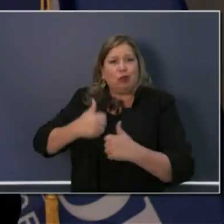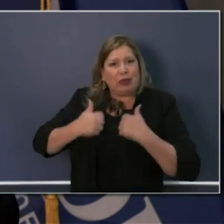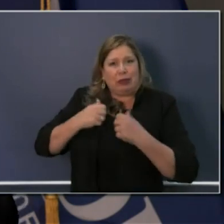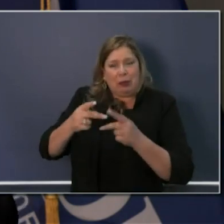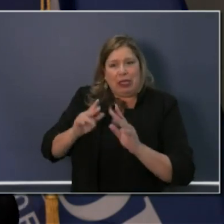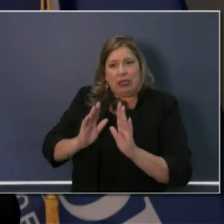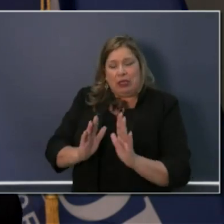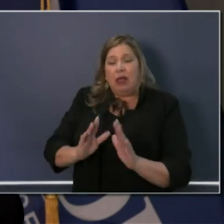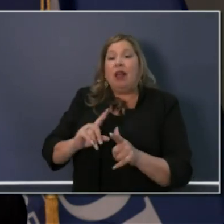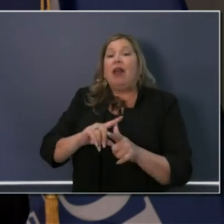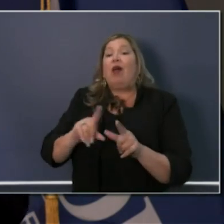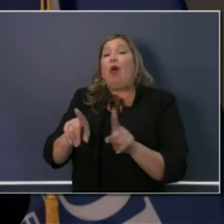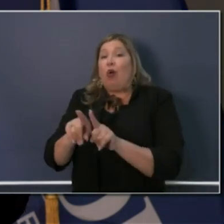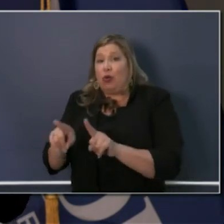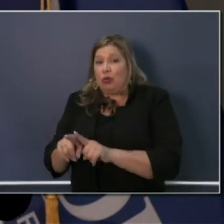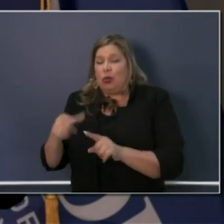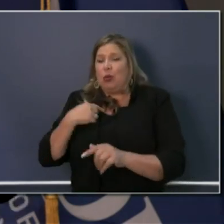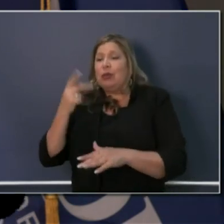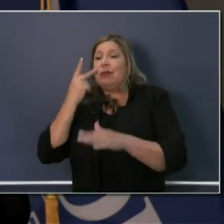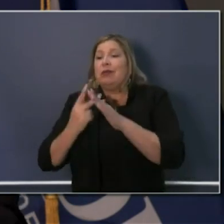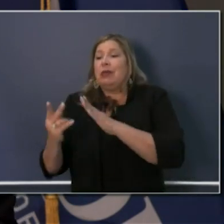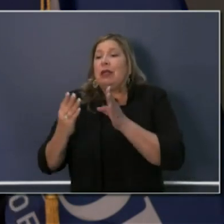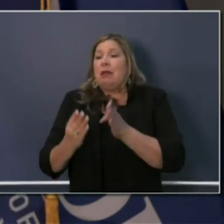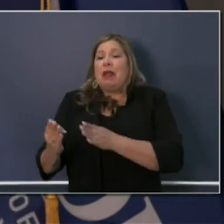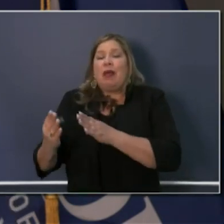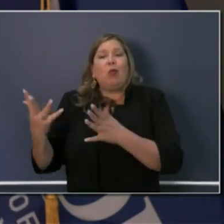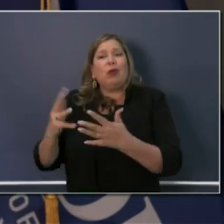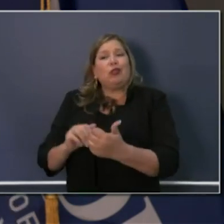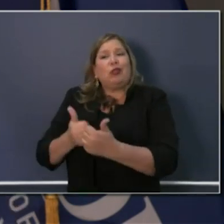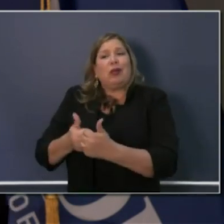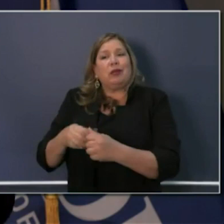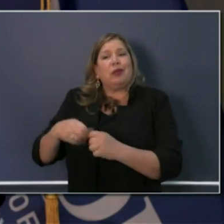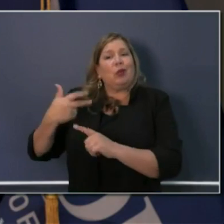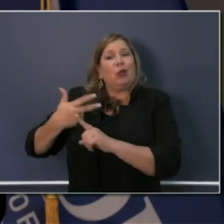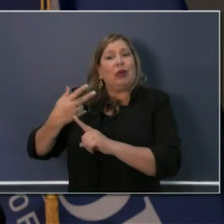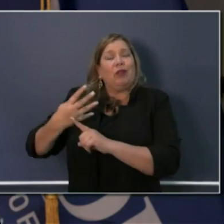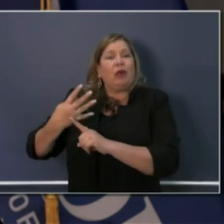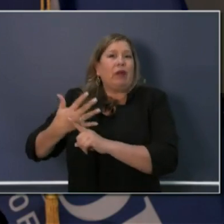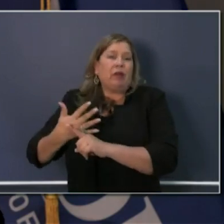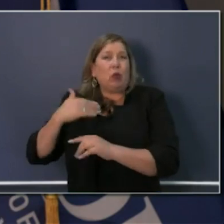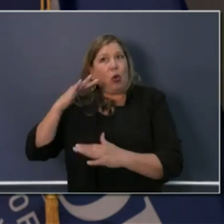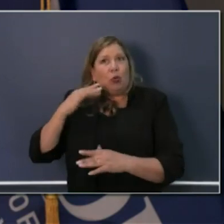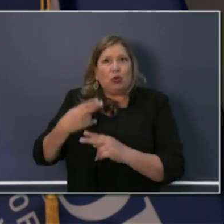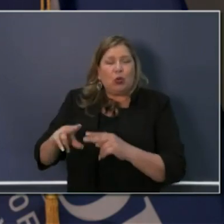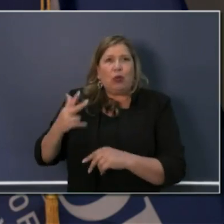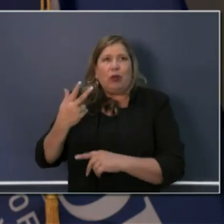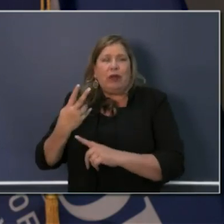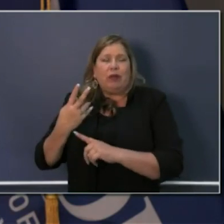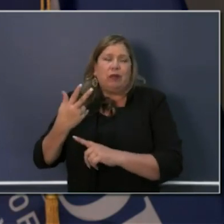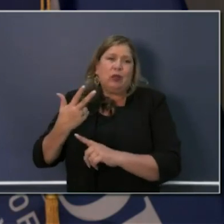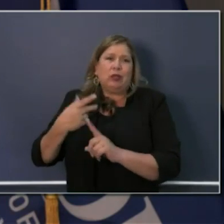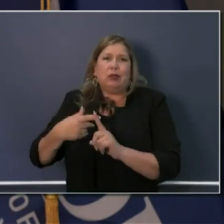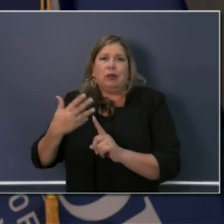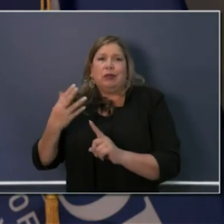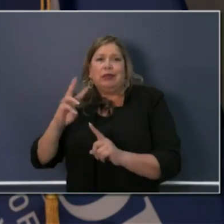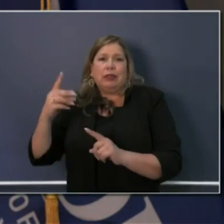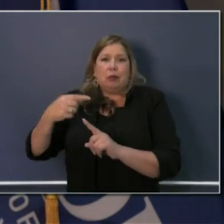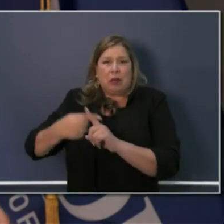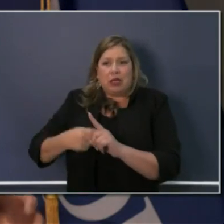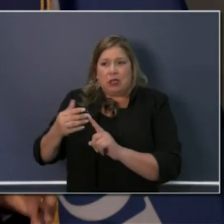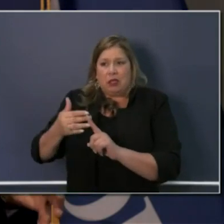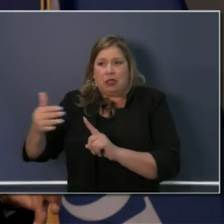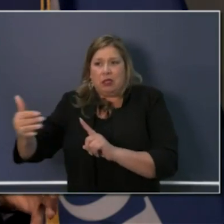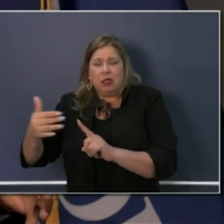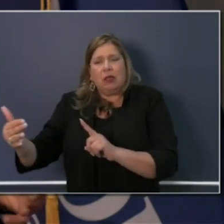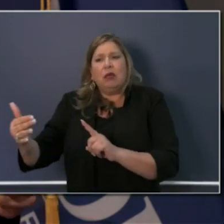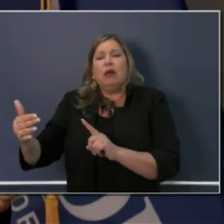the challenge in 3, 4, 5, 6 months. We hope 3, 4, 5, 6 months as this current crisis